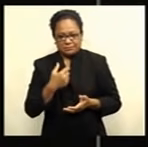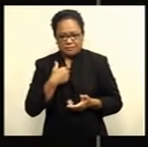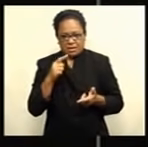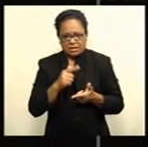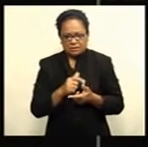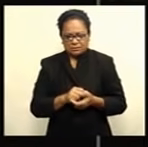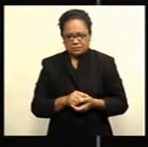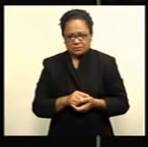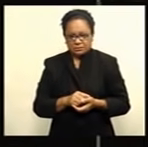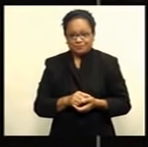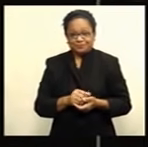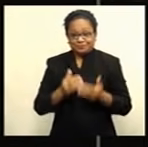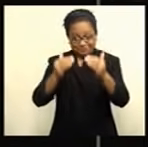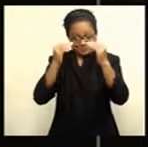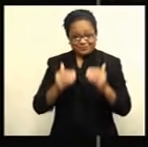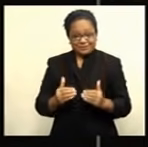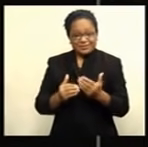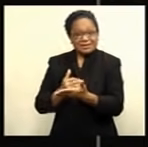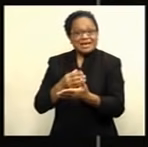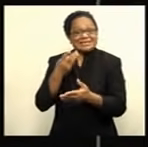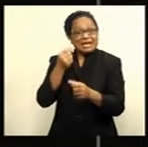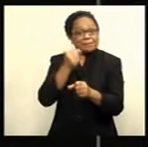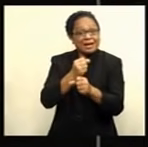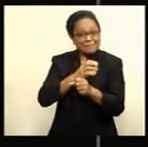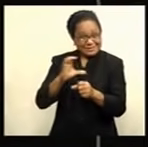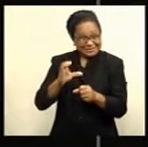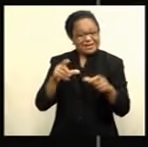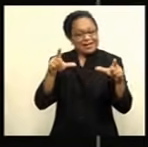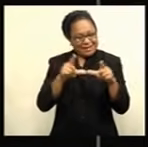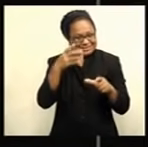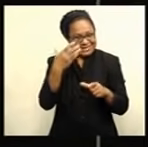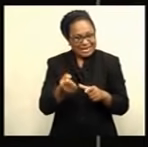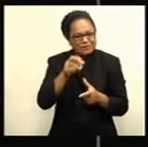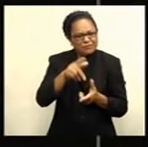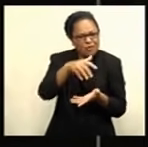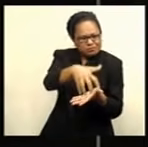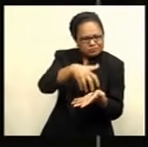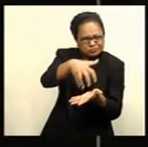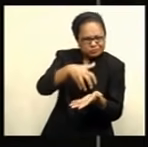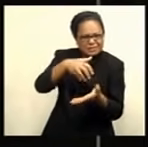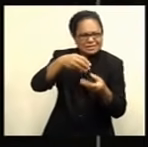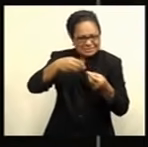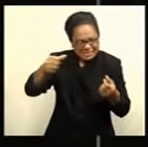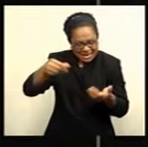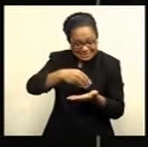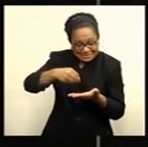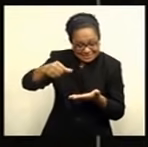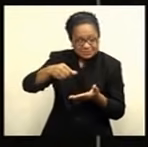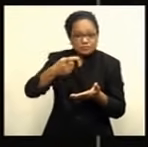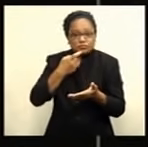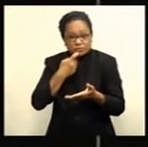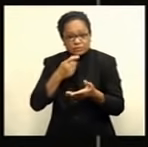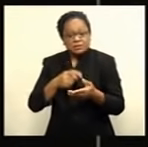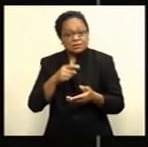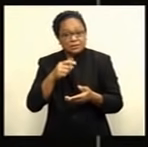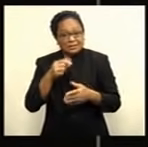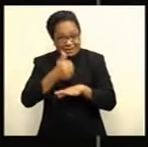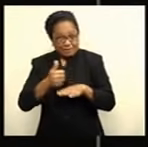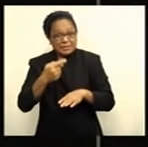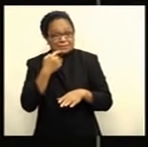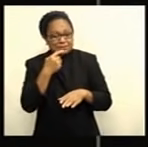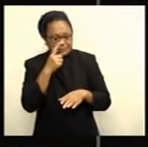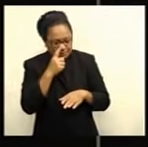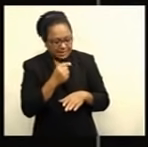And companies who have extraction licenses from the Lands Ministry can be issued a stop work order if they are